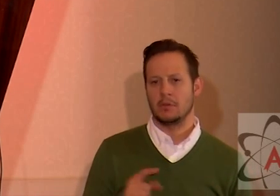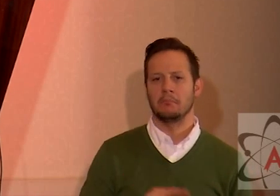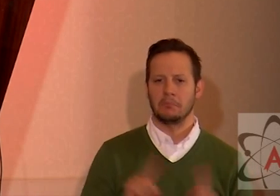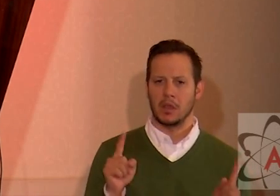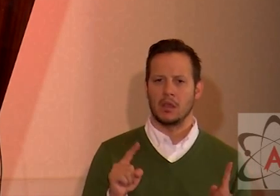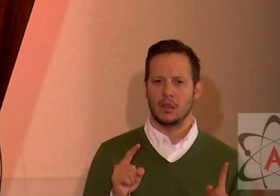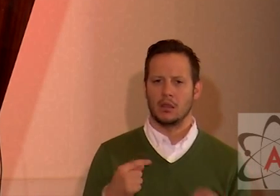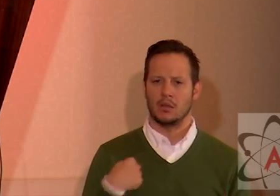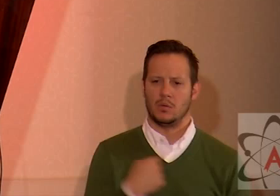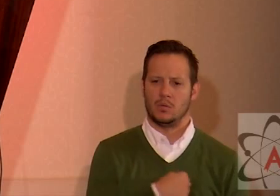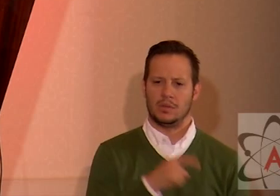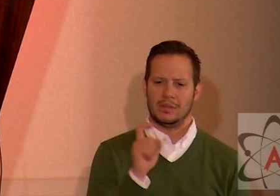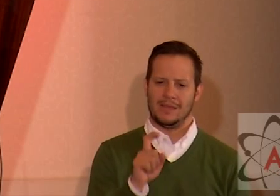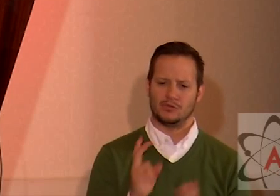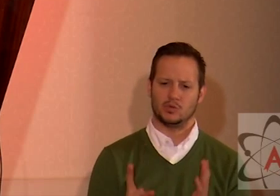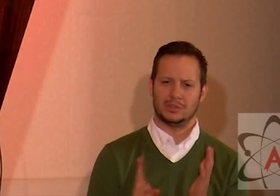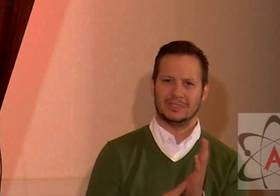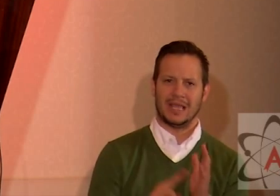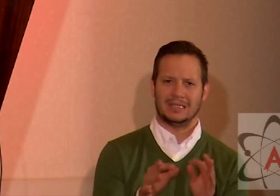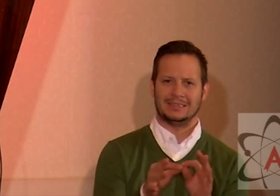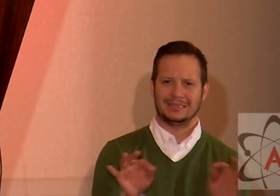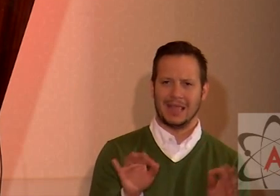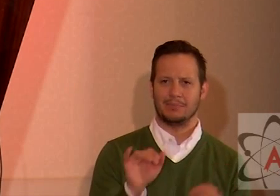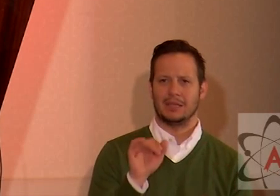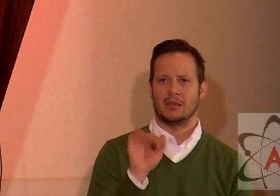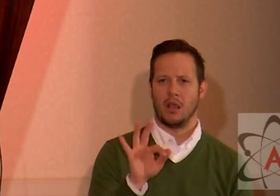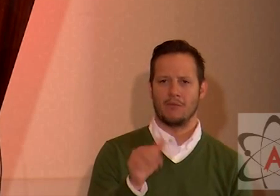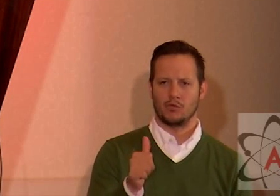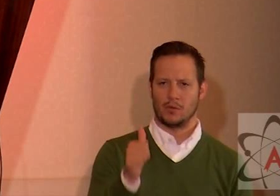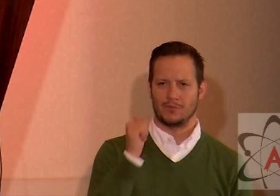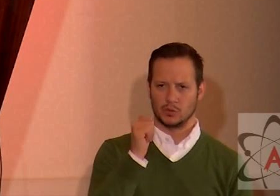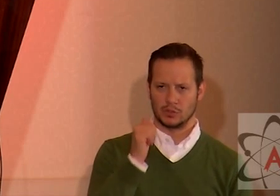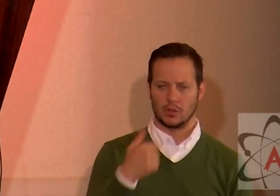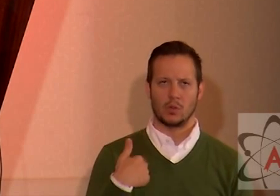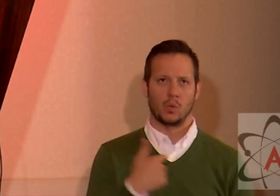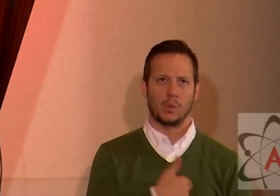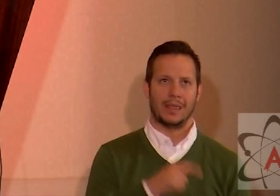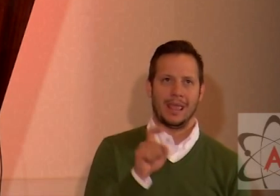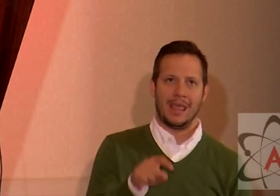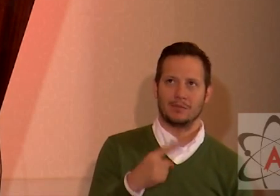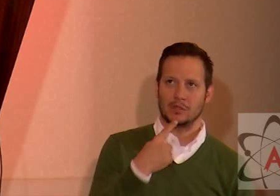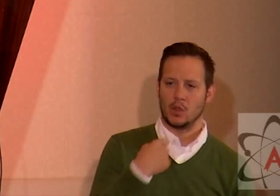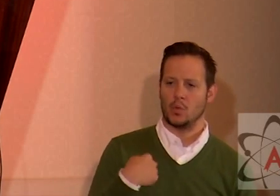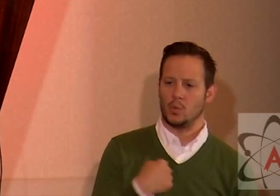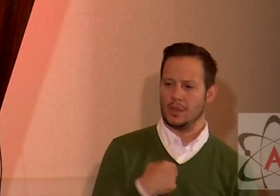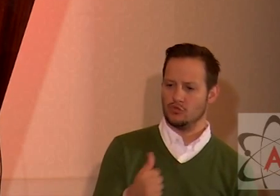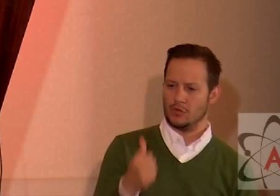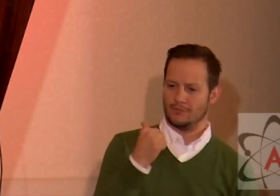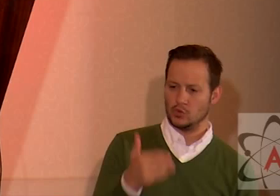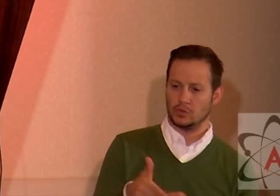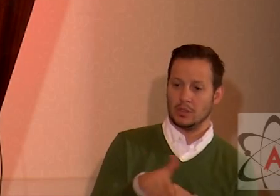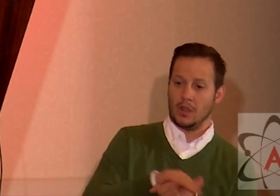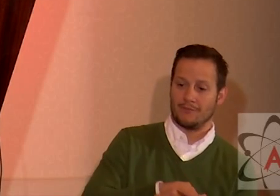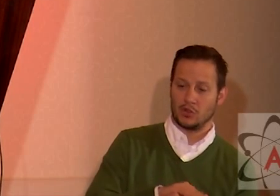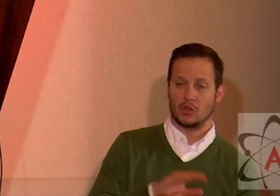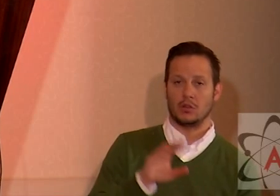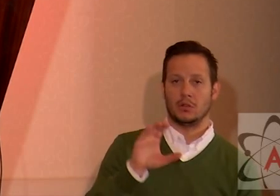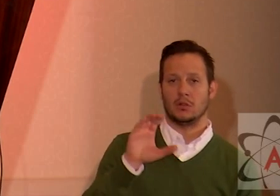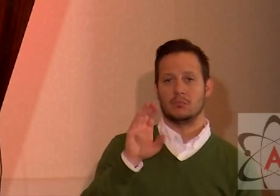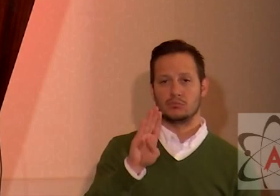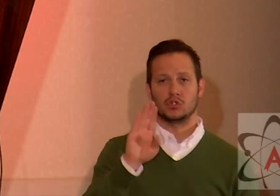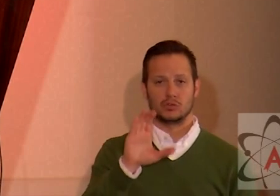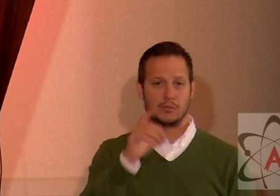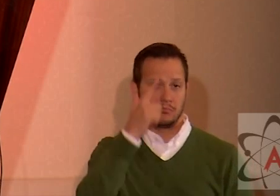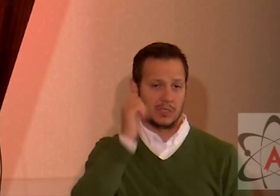would have to sign a statement of refusal. We would have to say, we refuse to cover contraception because of our